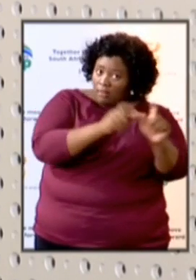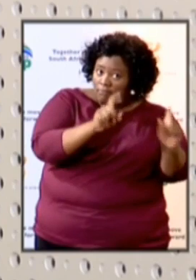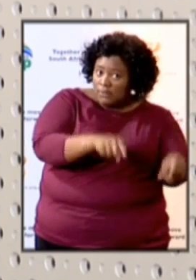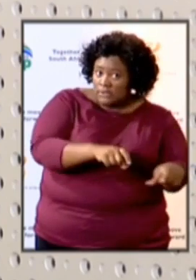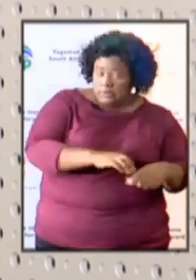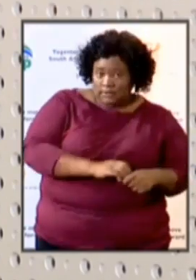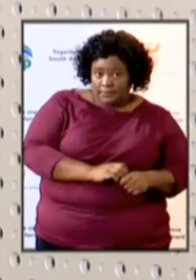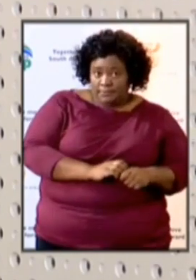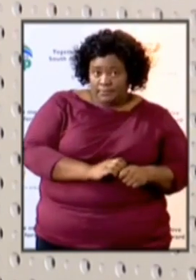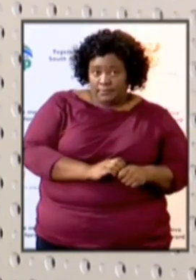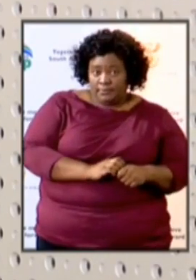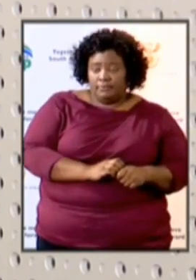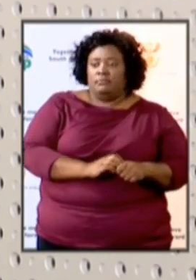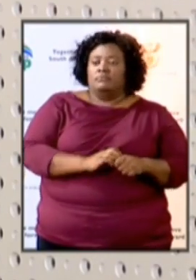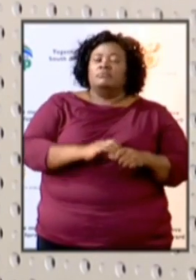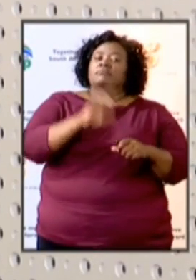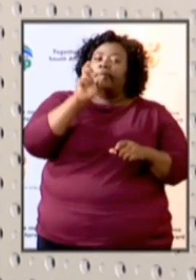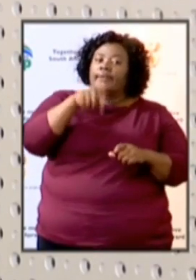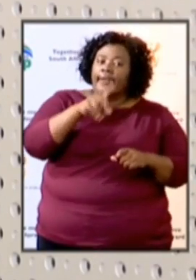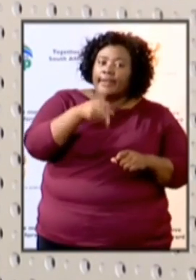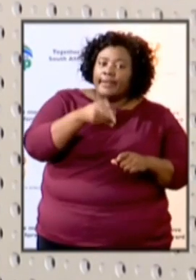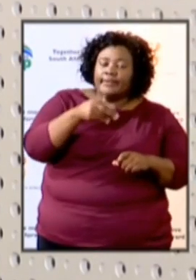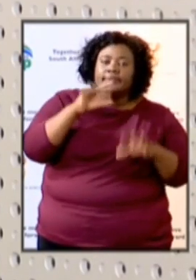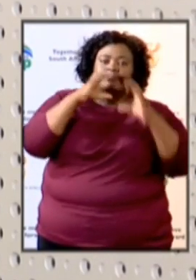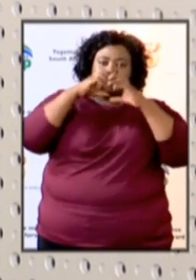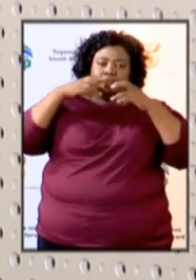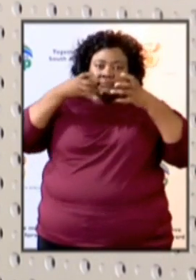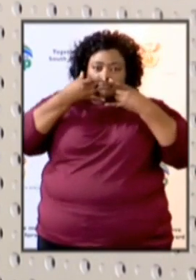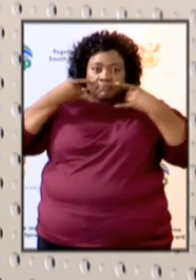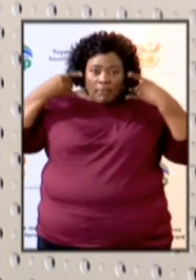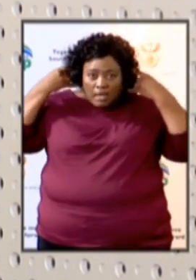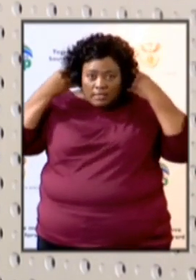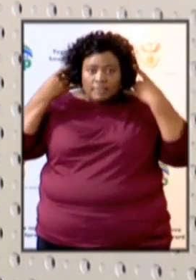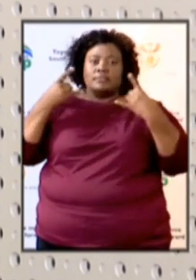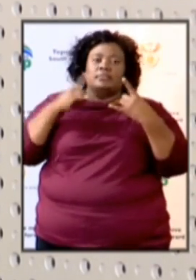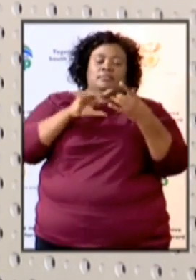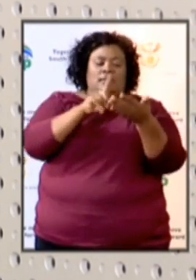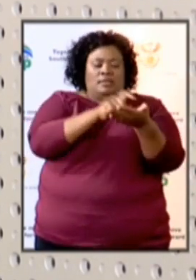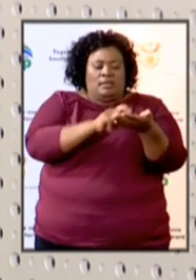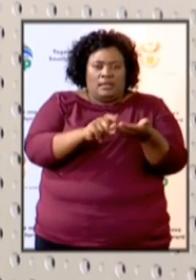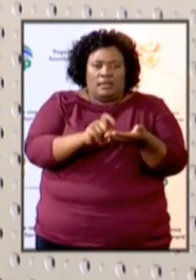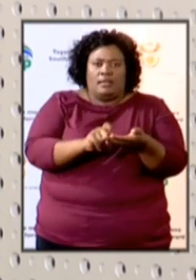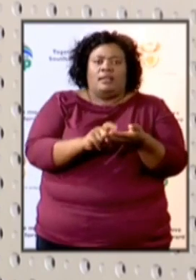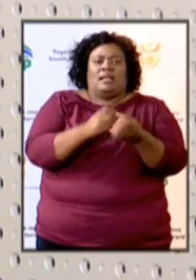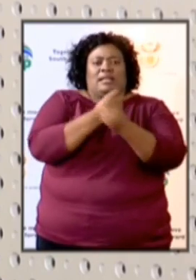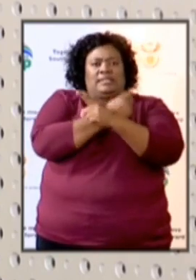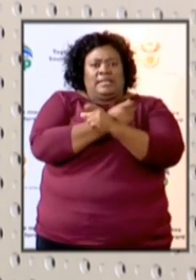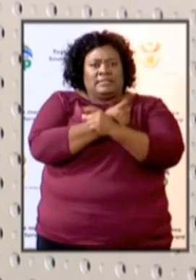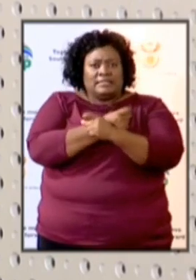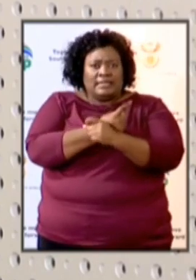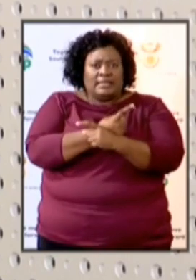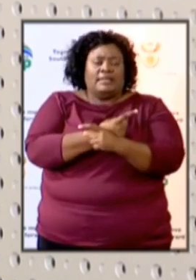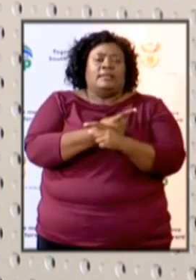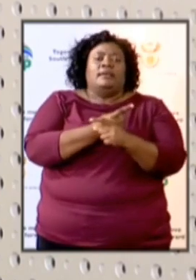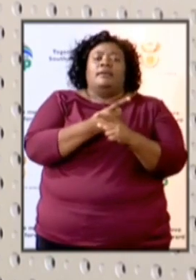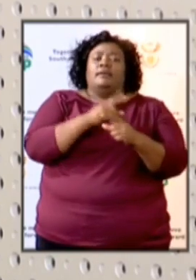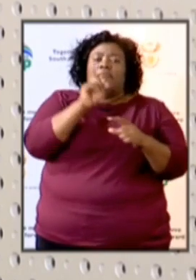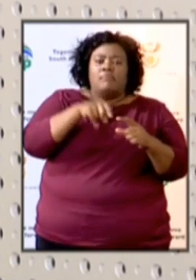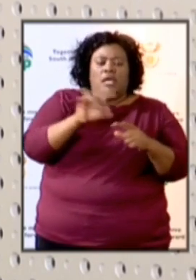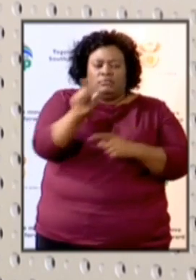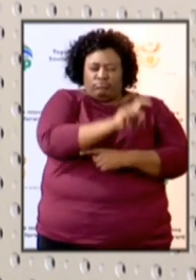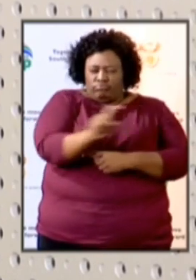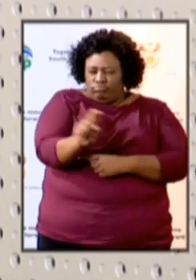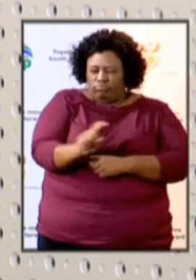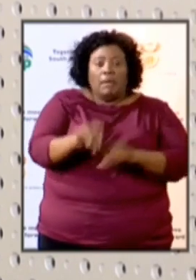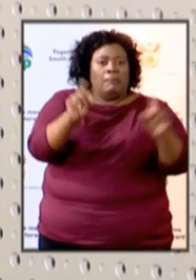Masks, sanitizers, sanitizing the taxi after loads, after taking a